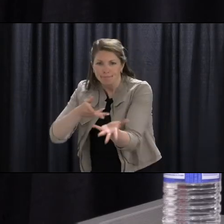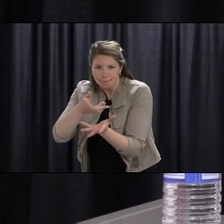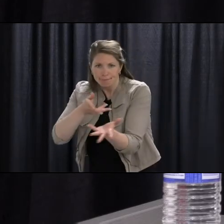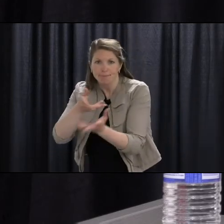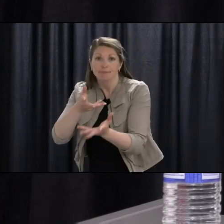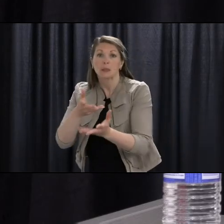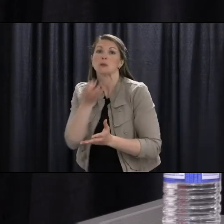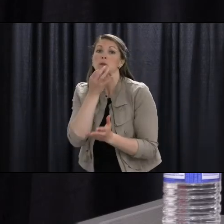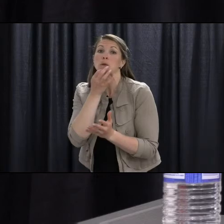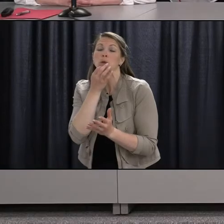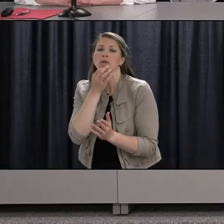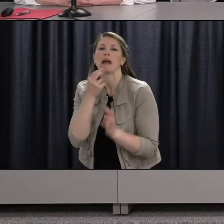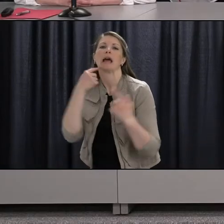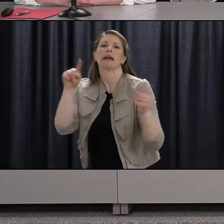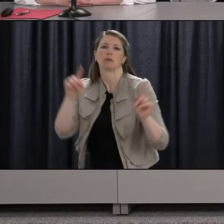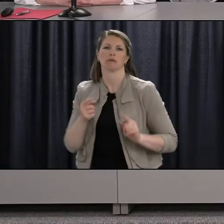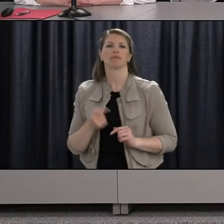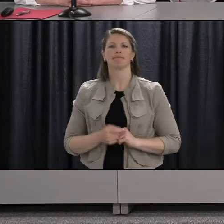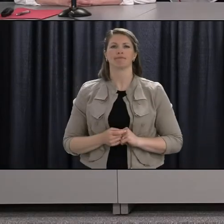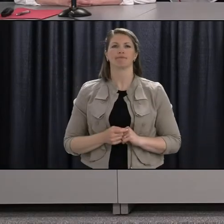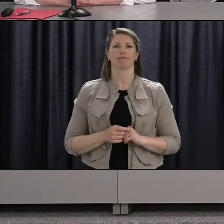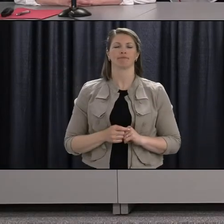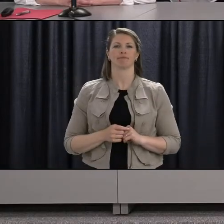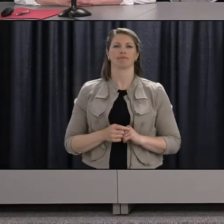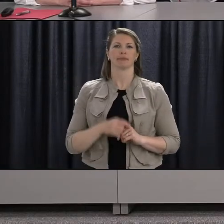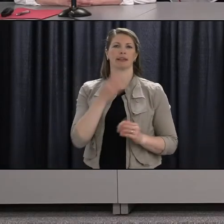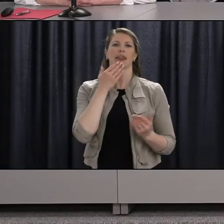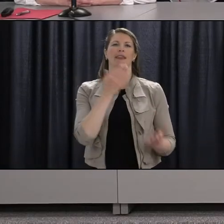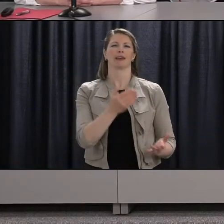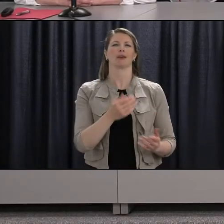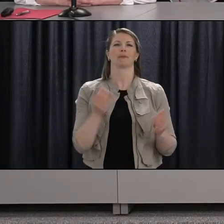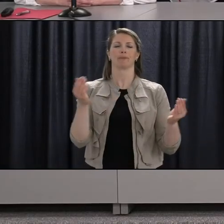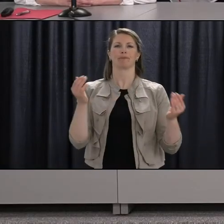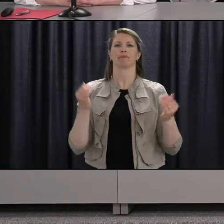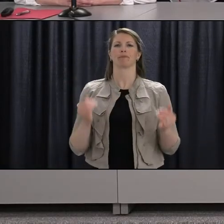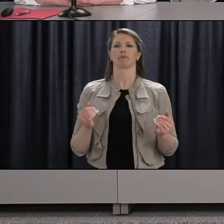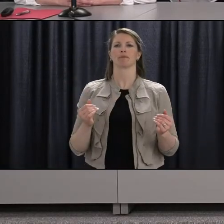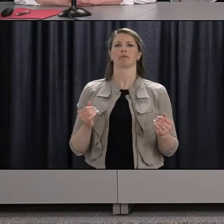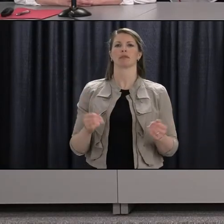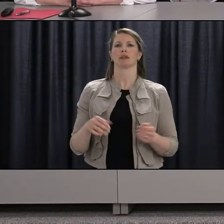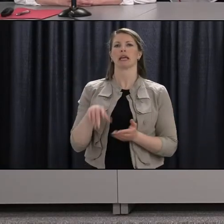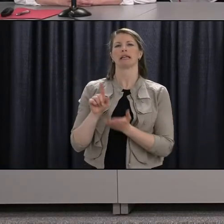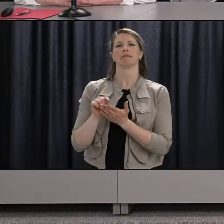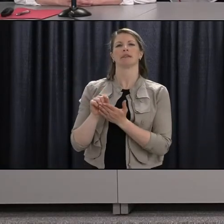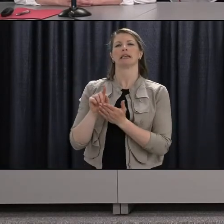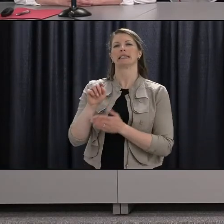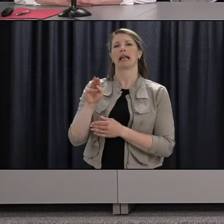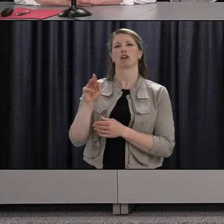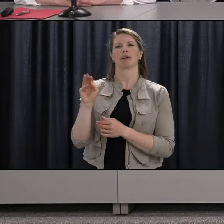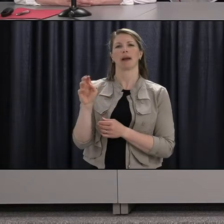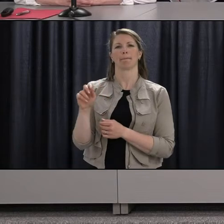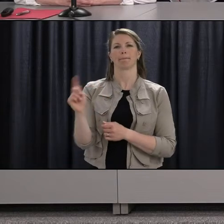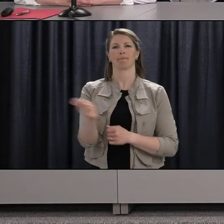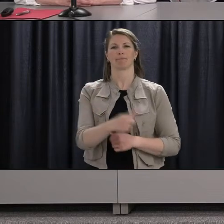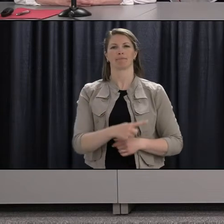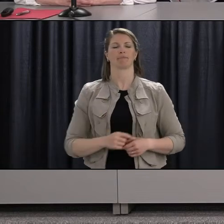moment. Okay, thank you. Our next questions are from Peter Jackson of the Telegram. Please go